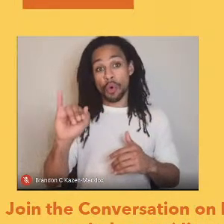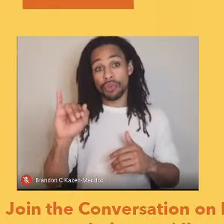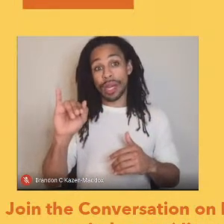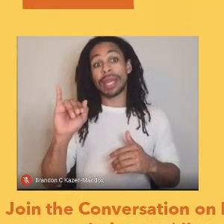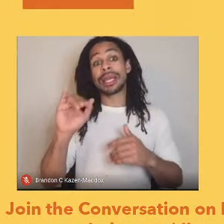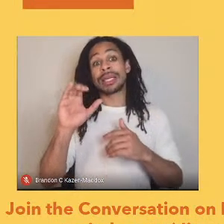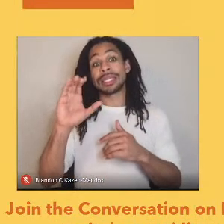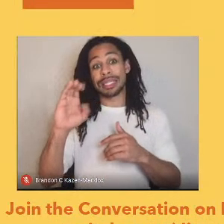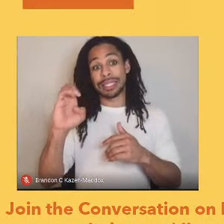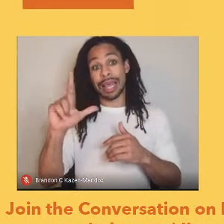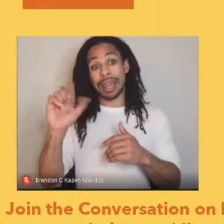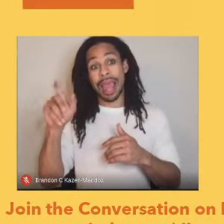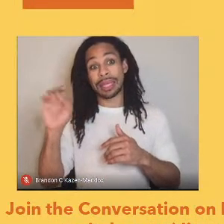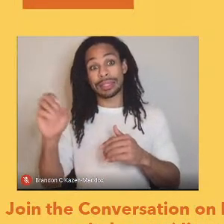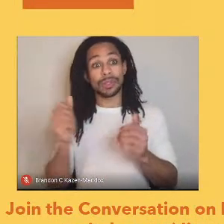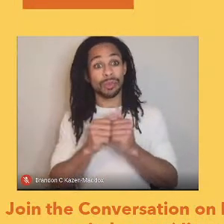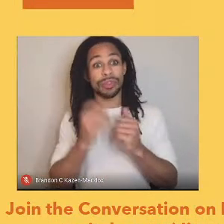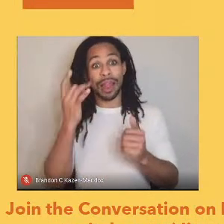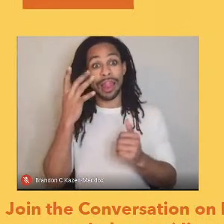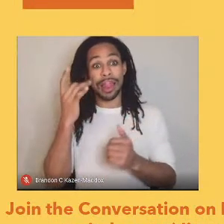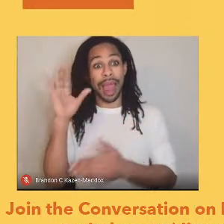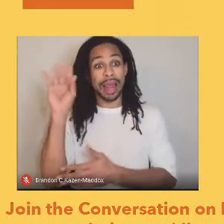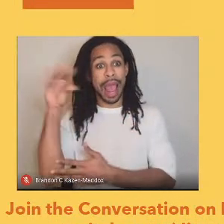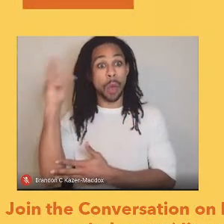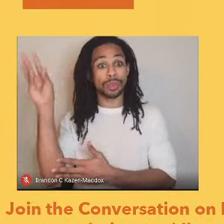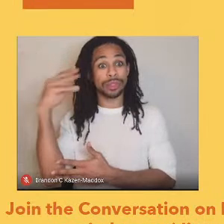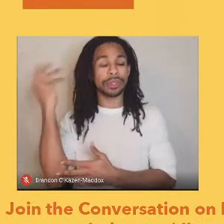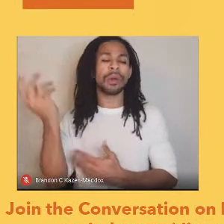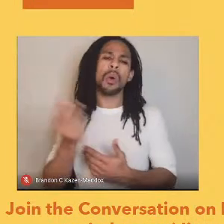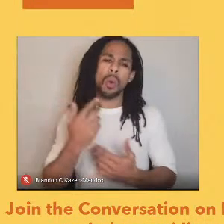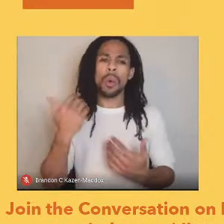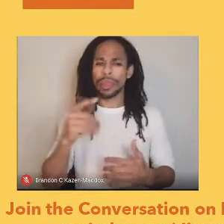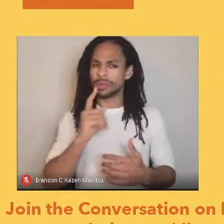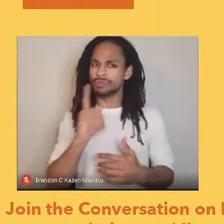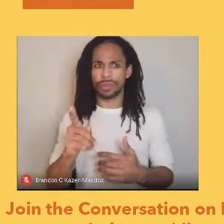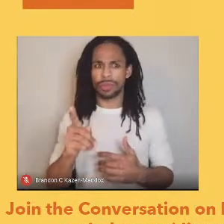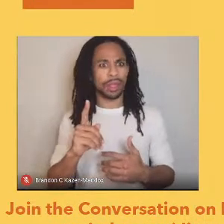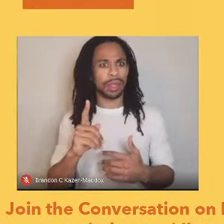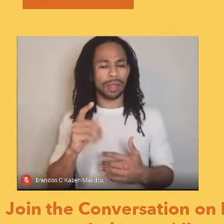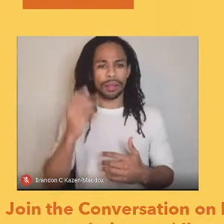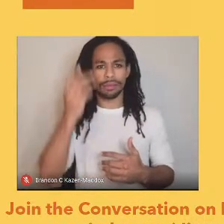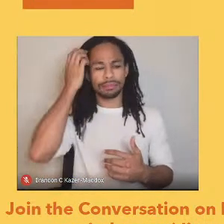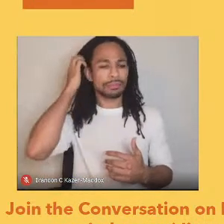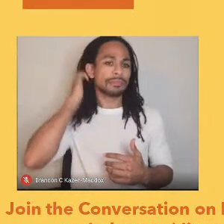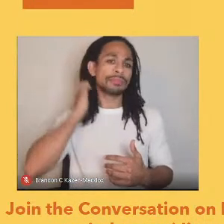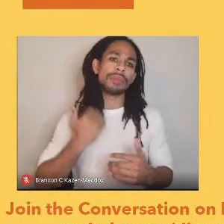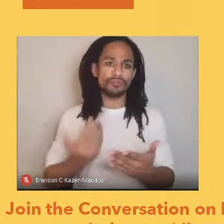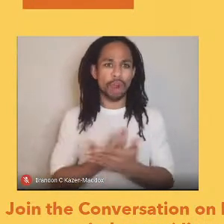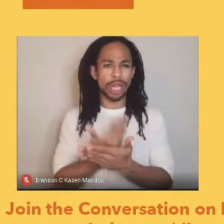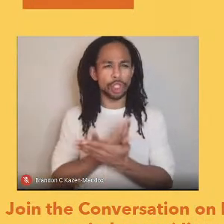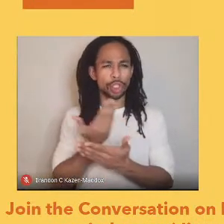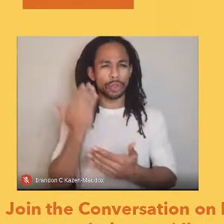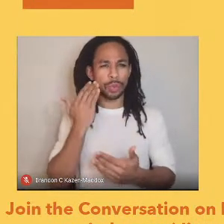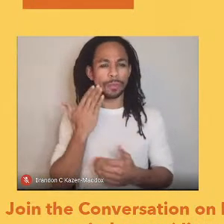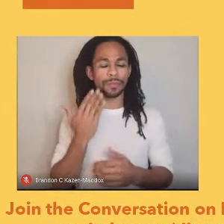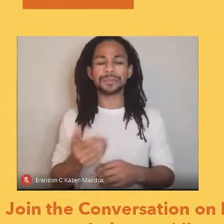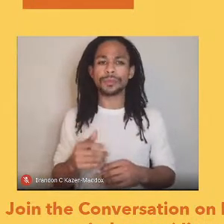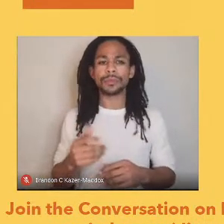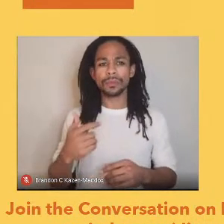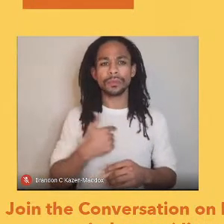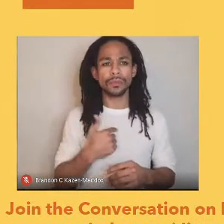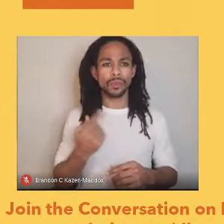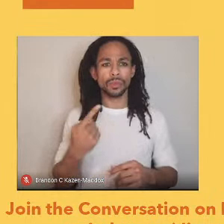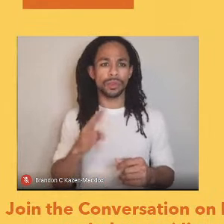Home and Lighthouse is just so refreshing. We've talked about this several times, you know, regardless of